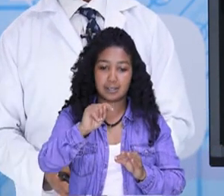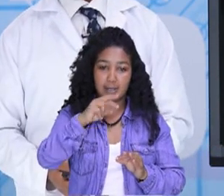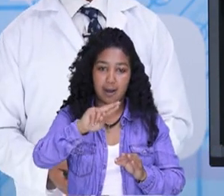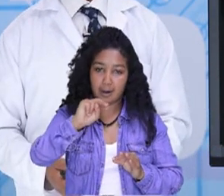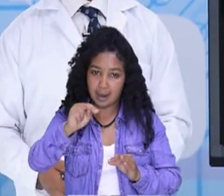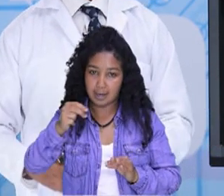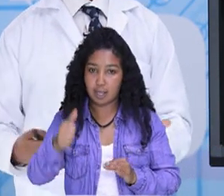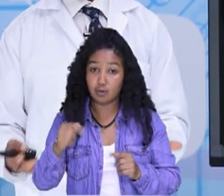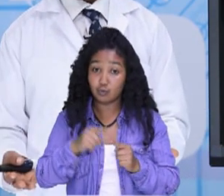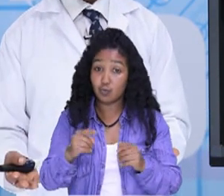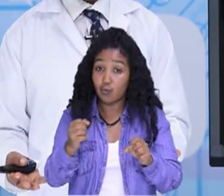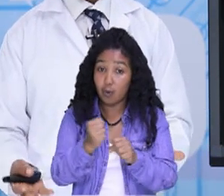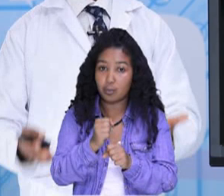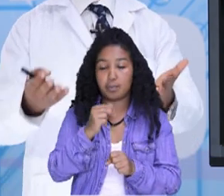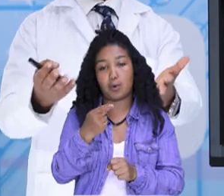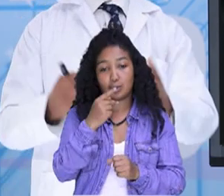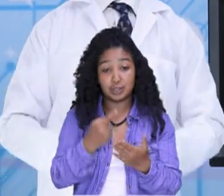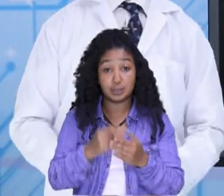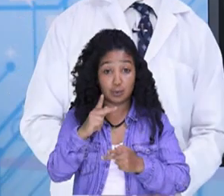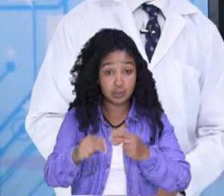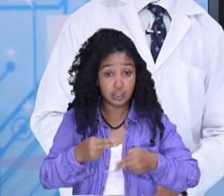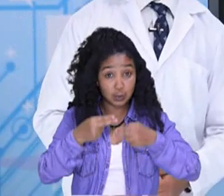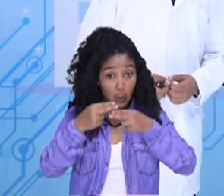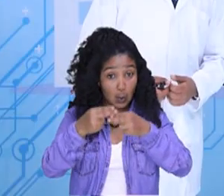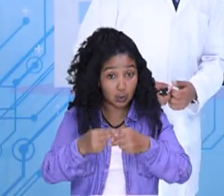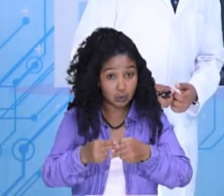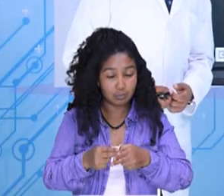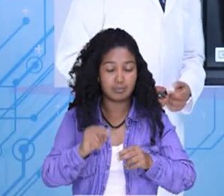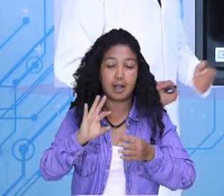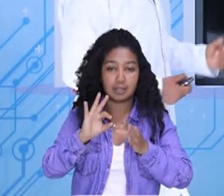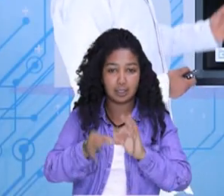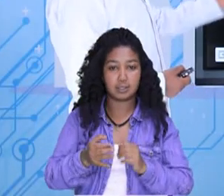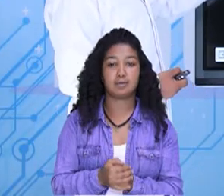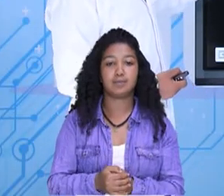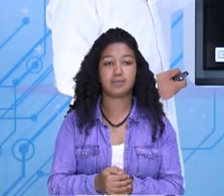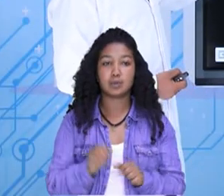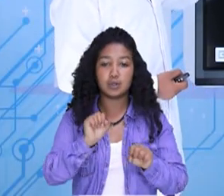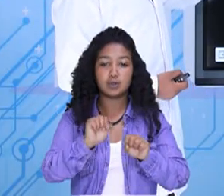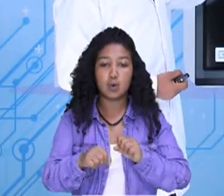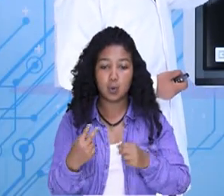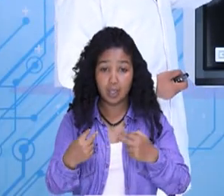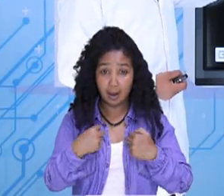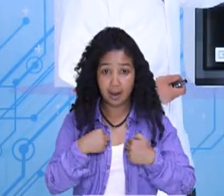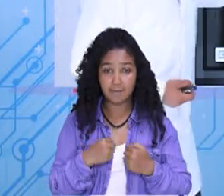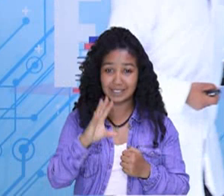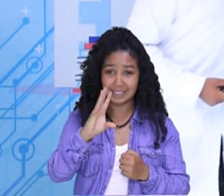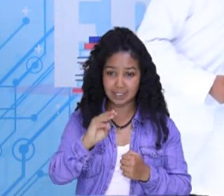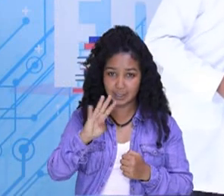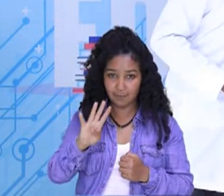tRNA to form a protein. This process is called translation. So we have